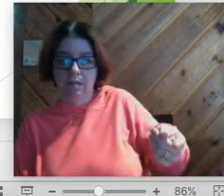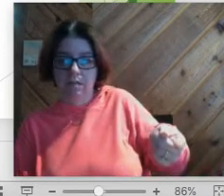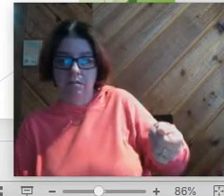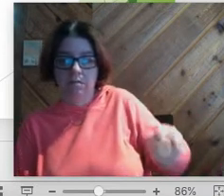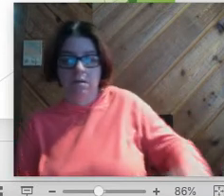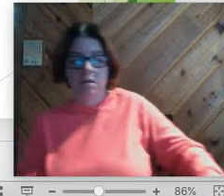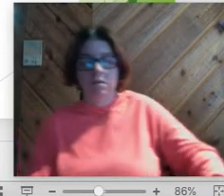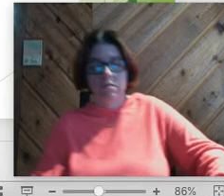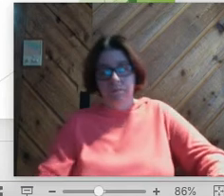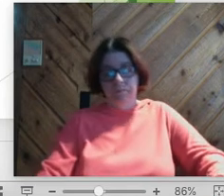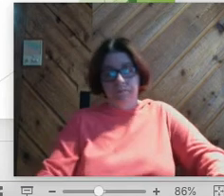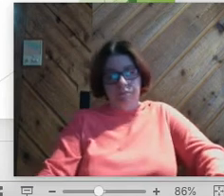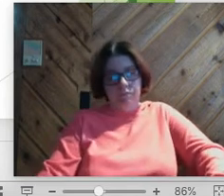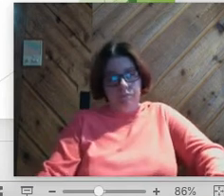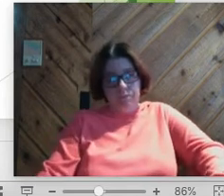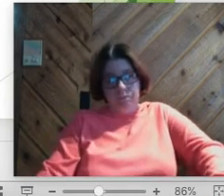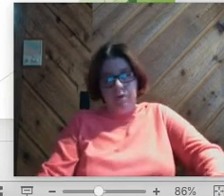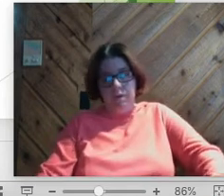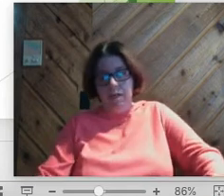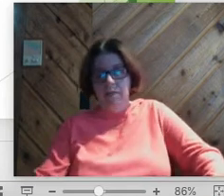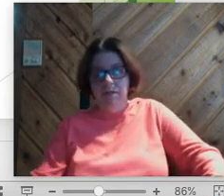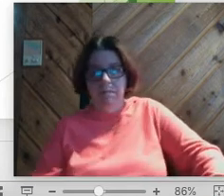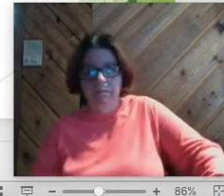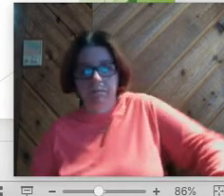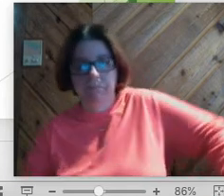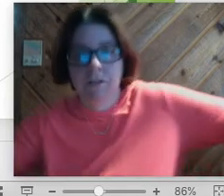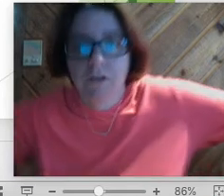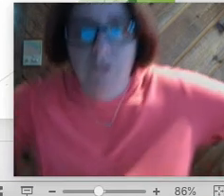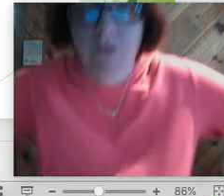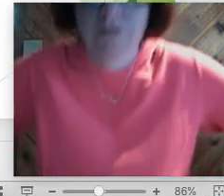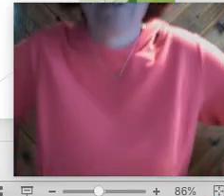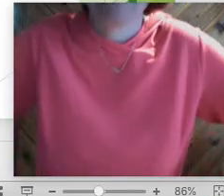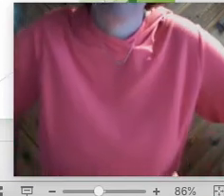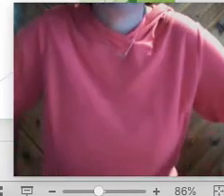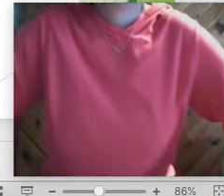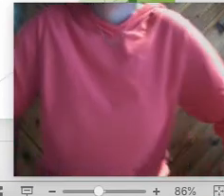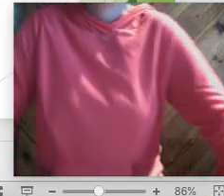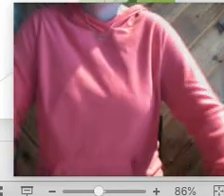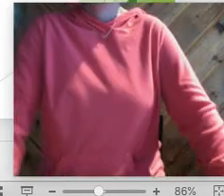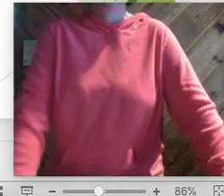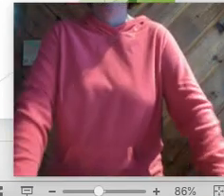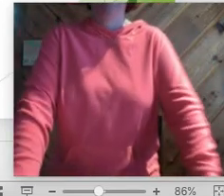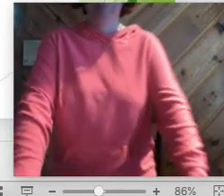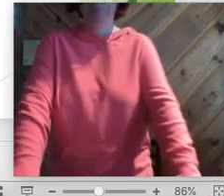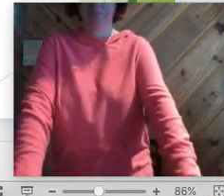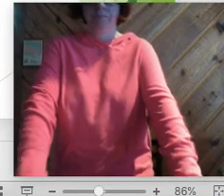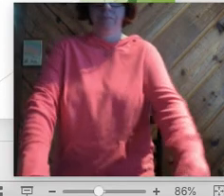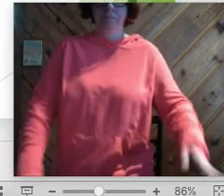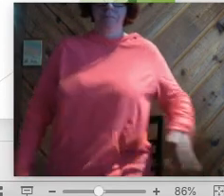this. So, all right, hang on. Let me get up. I'm sitting crisscross applesauce.